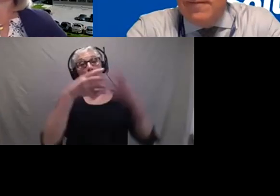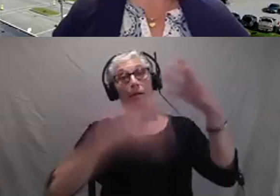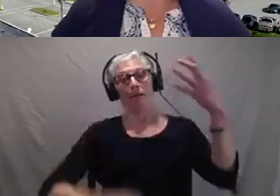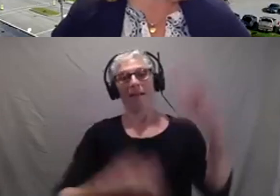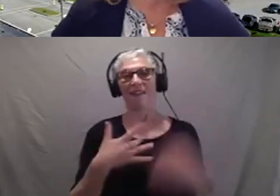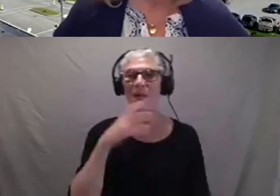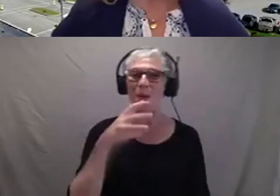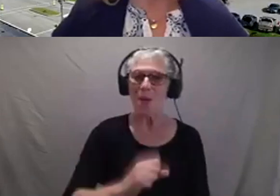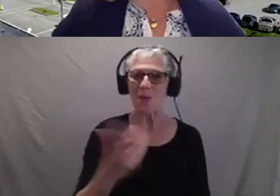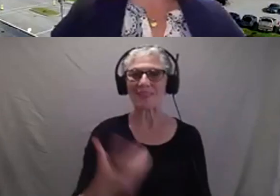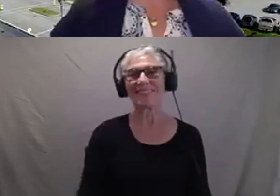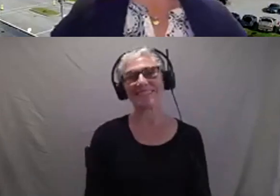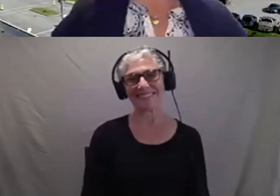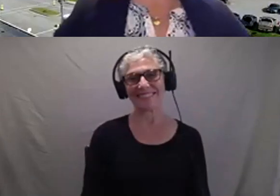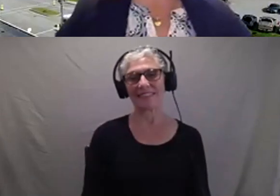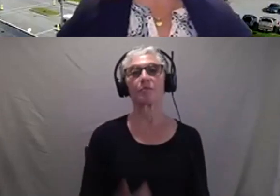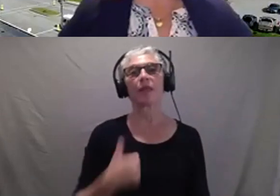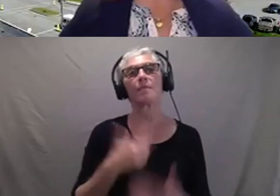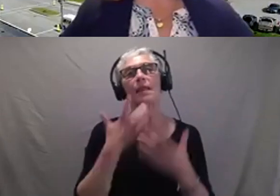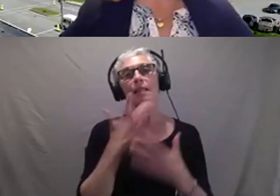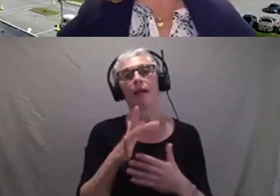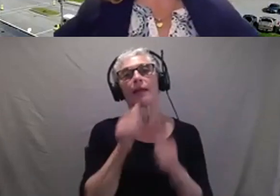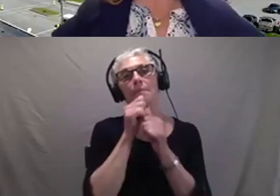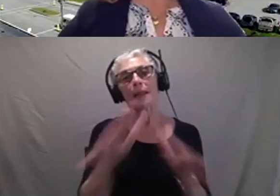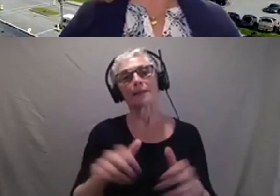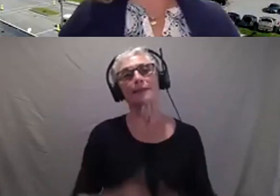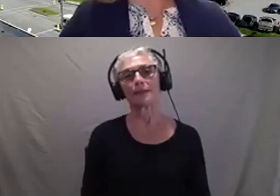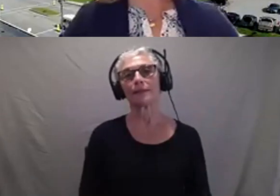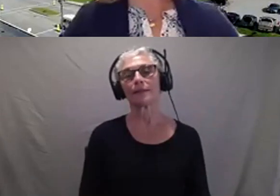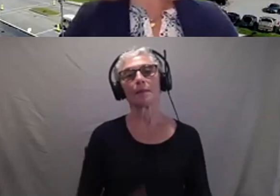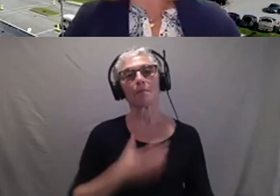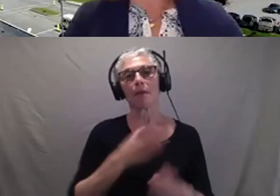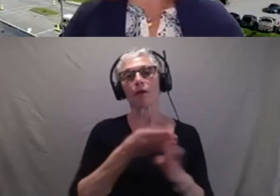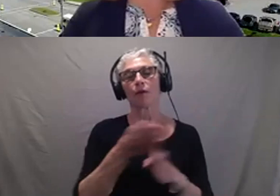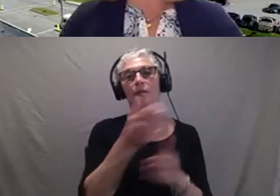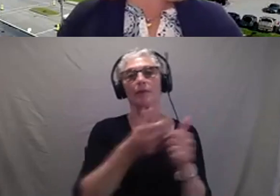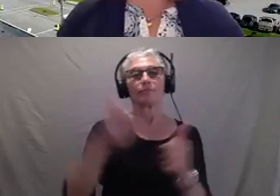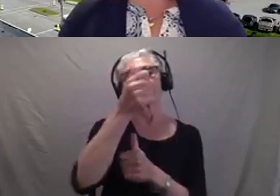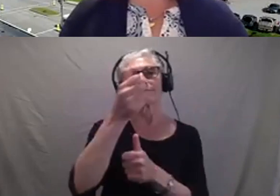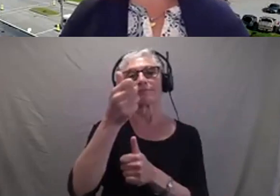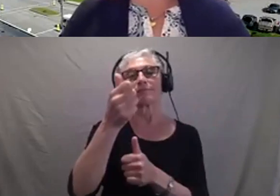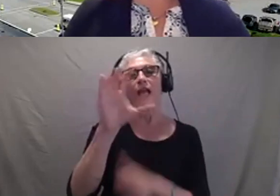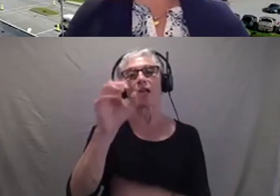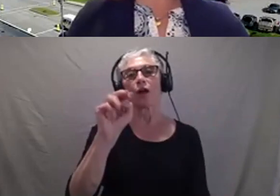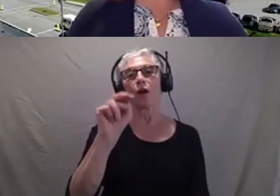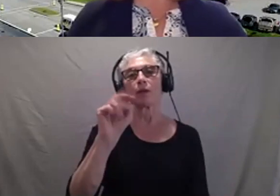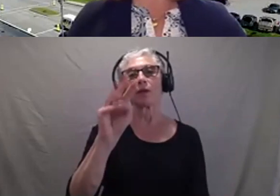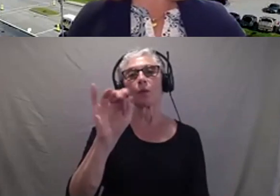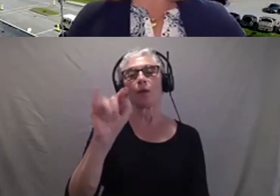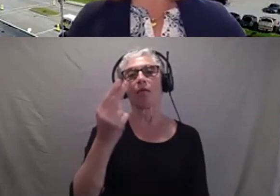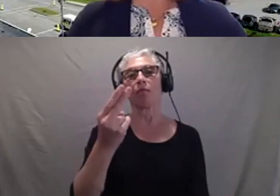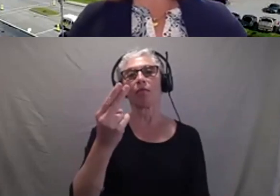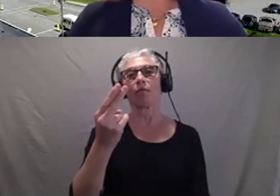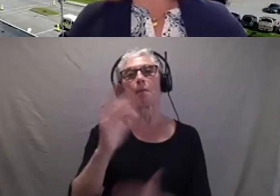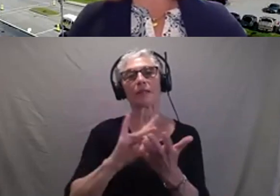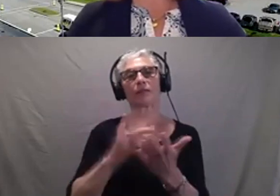old. I've been very blessed in my career. I've been the Executive Vice Chancellor at Commonwealth Medicine now for almost 2 years, and